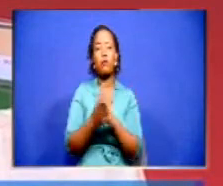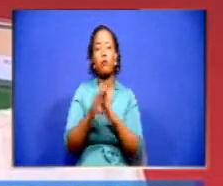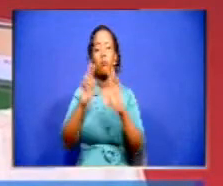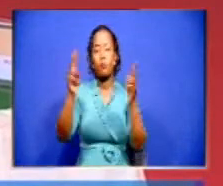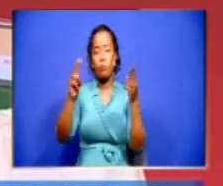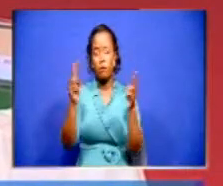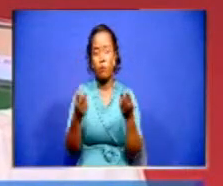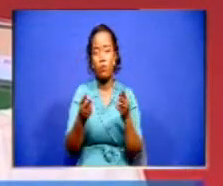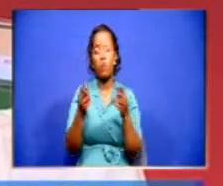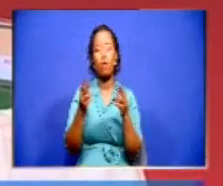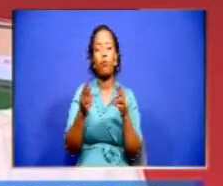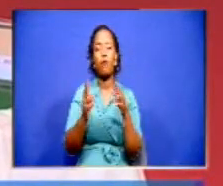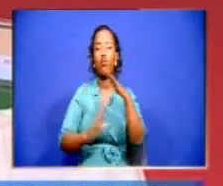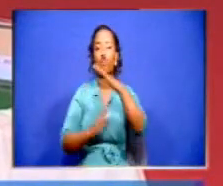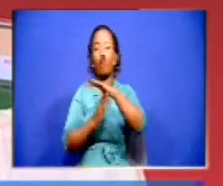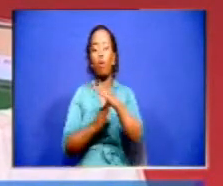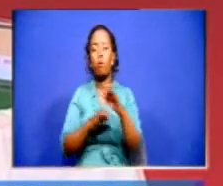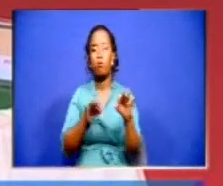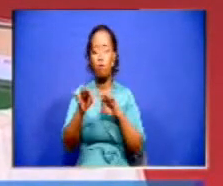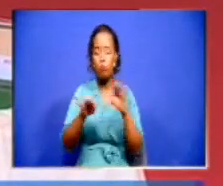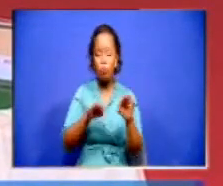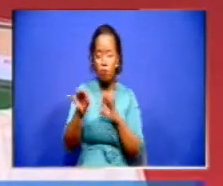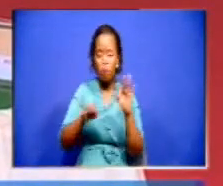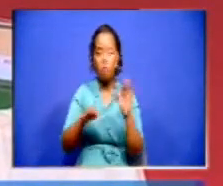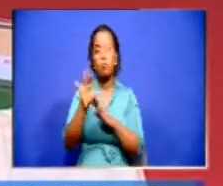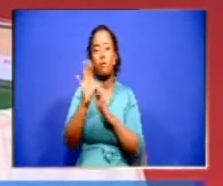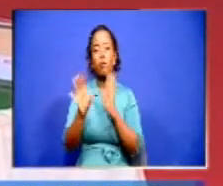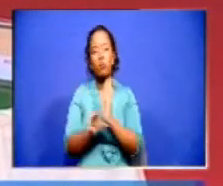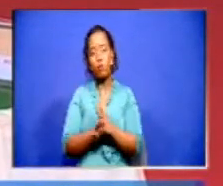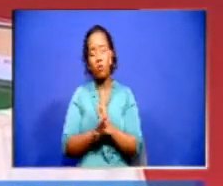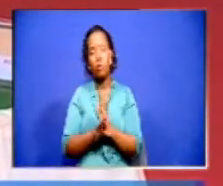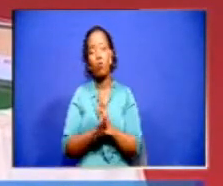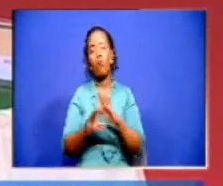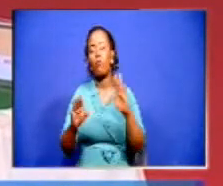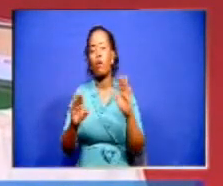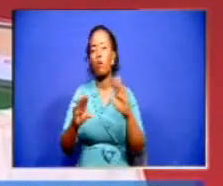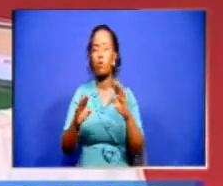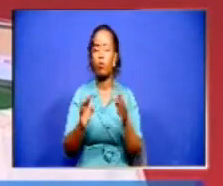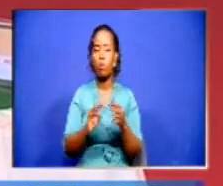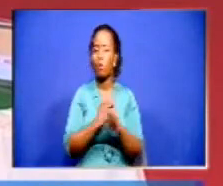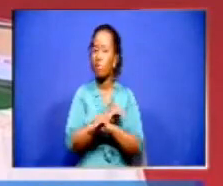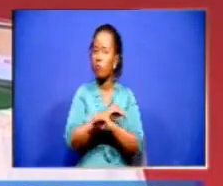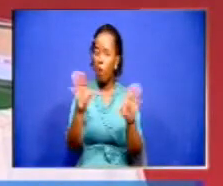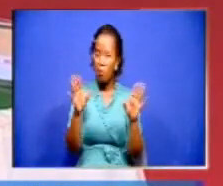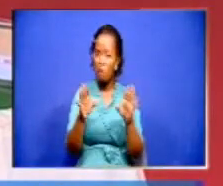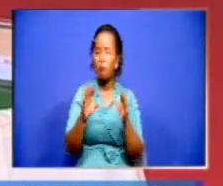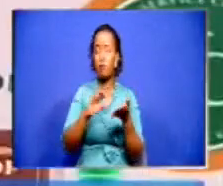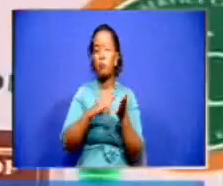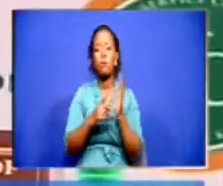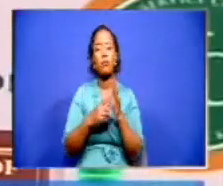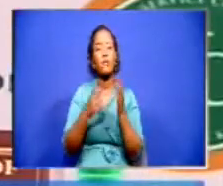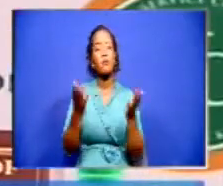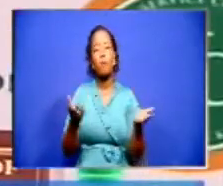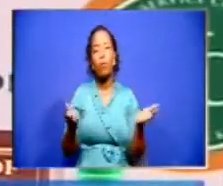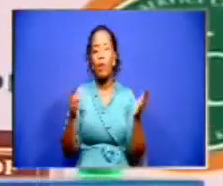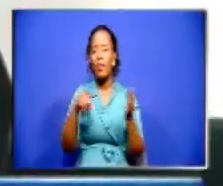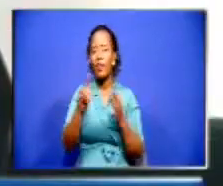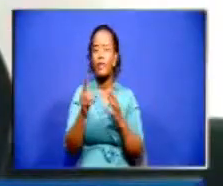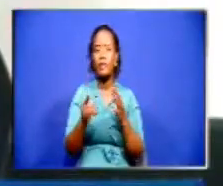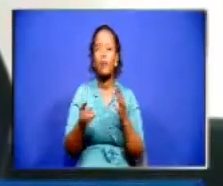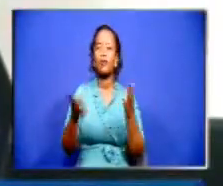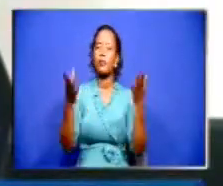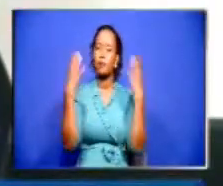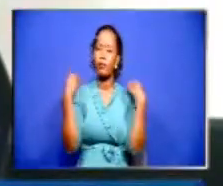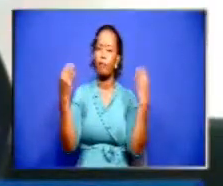the master interpreter of the Constitution, the impartial interpreter of the Constitution, the impartial practicator